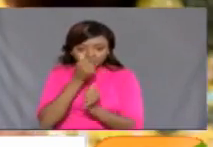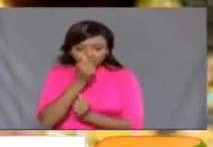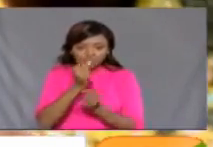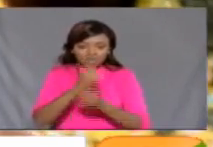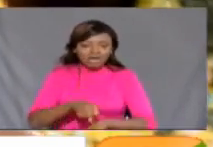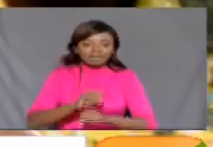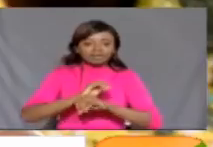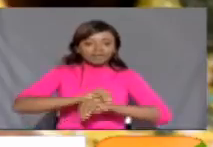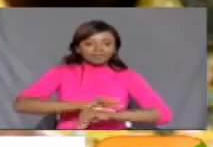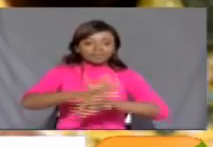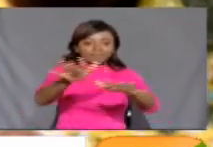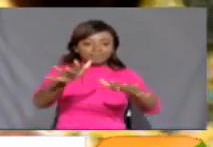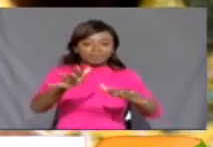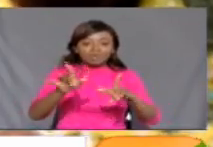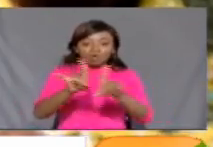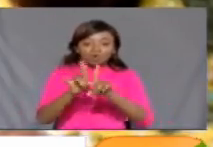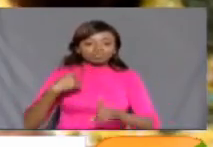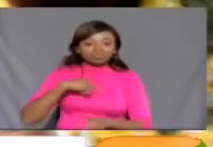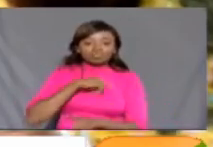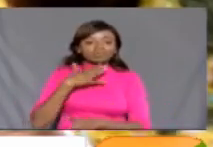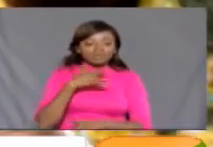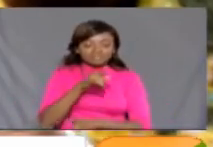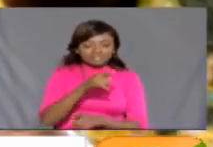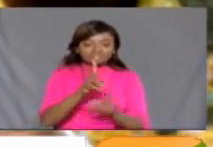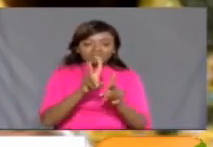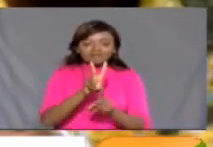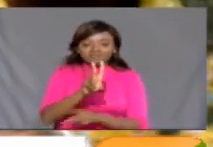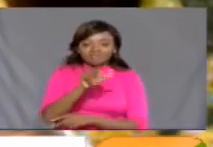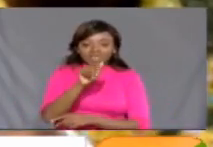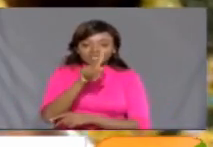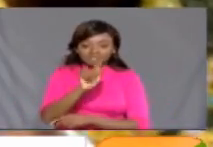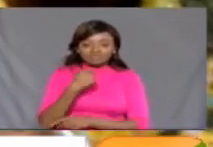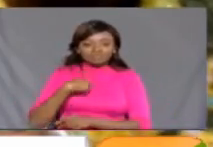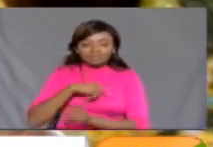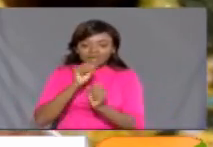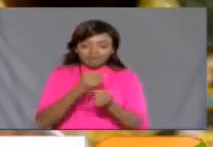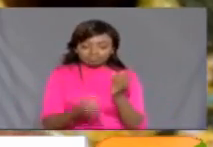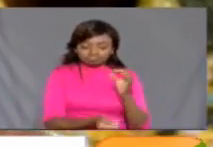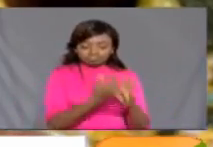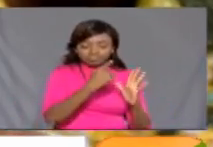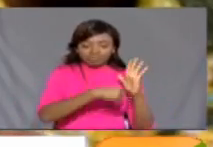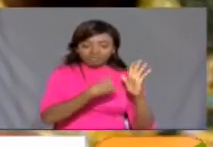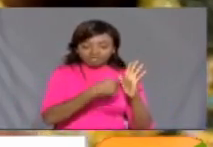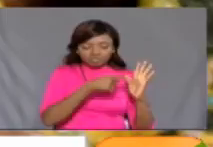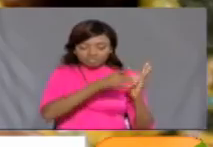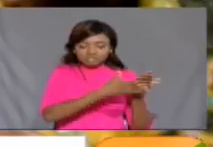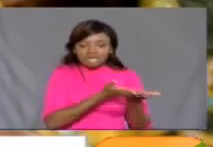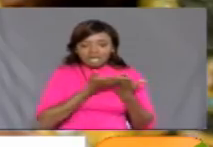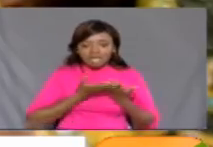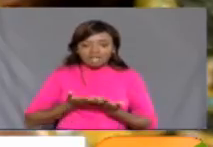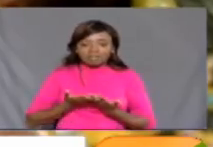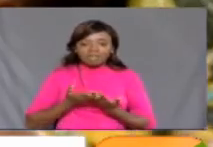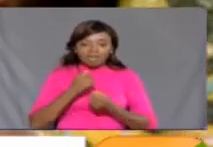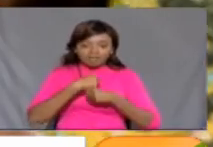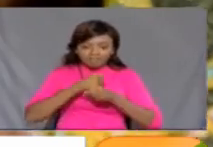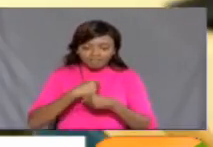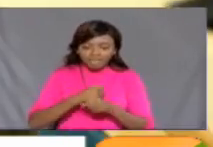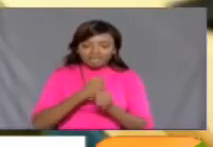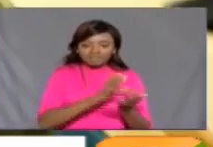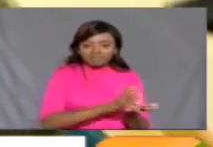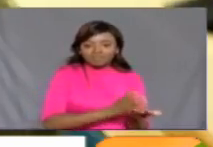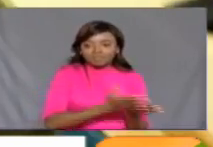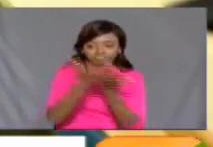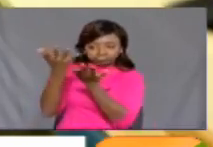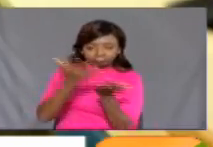We anticipate to pursue the value addition by ensuring that we have a factory that will process, package and then we export this.